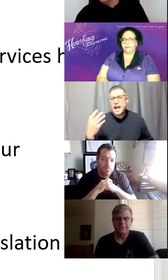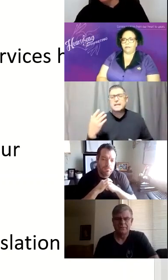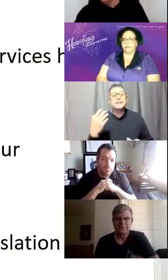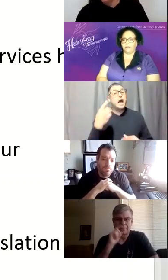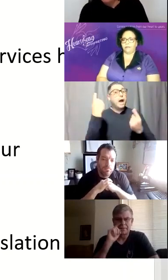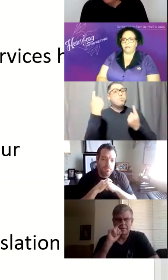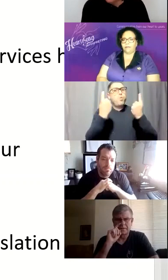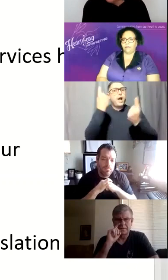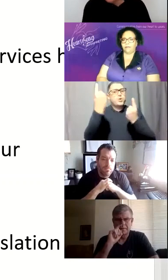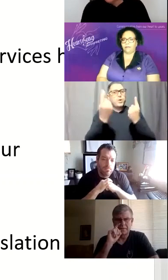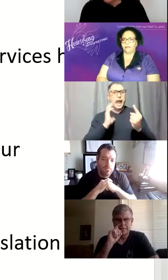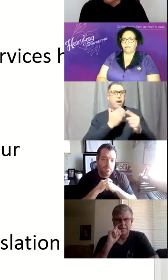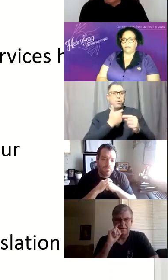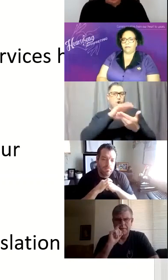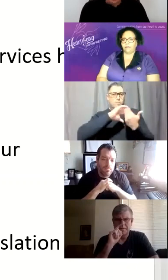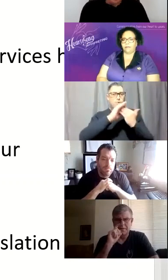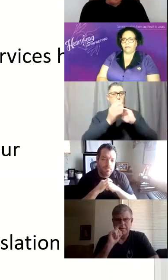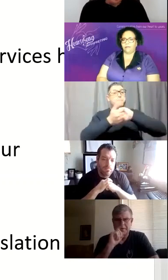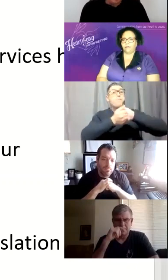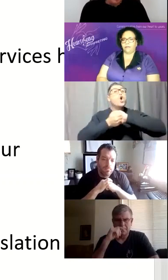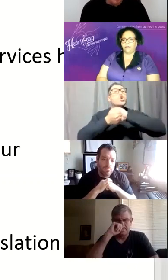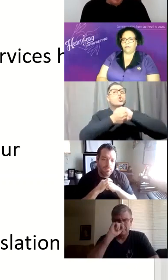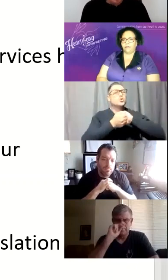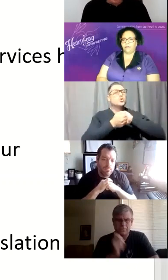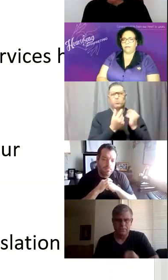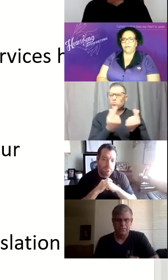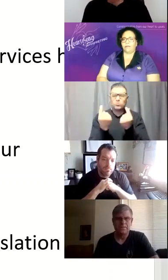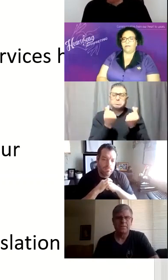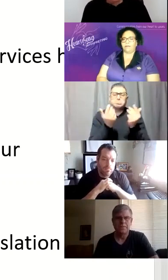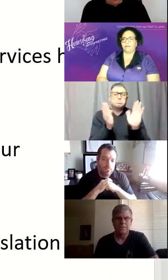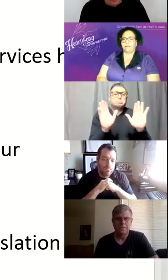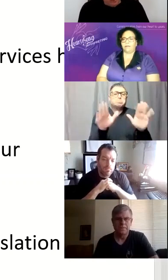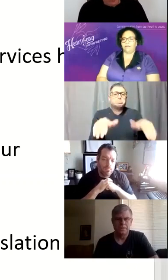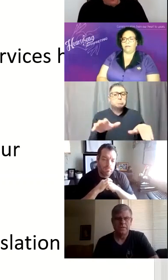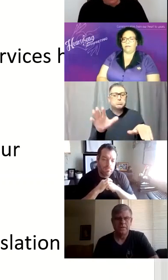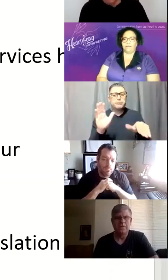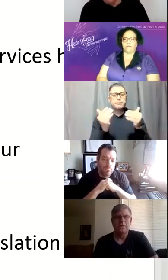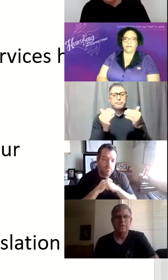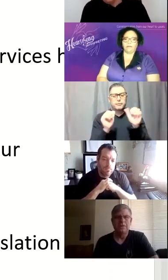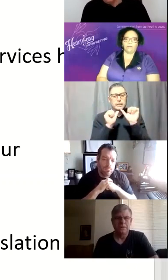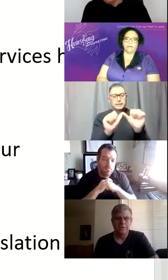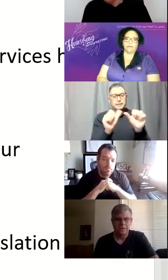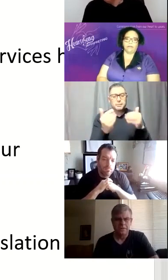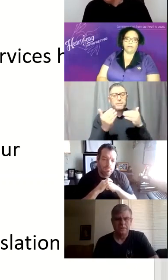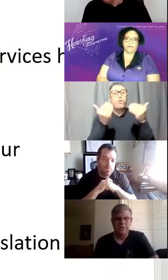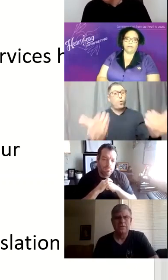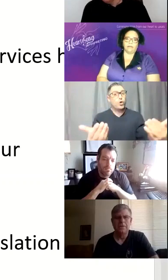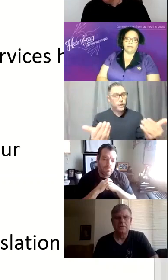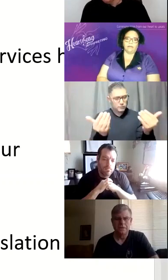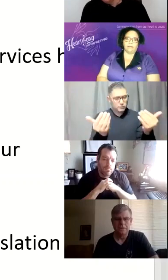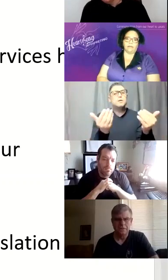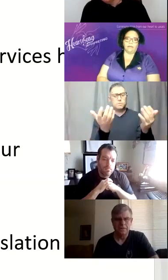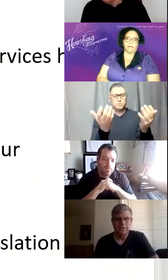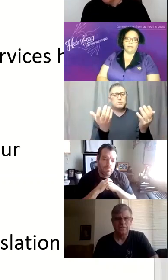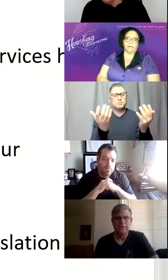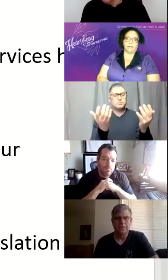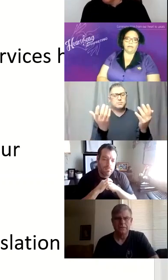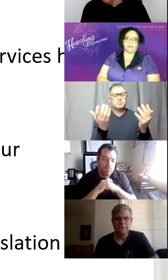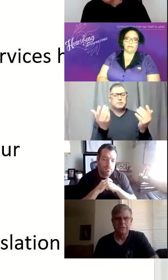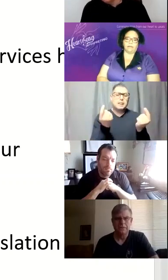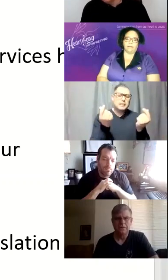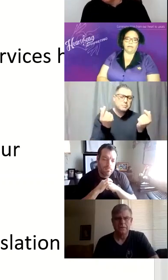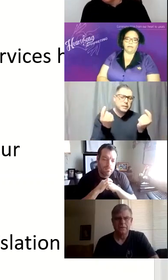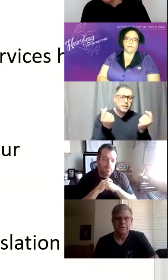what our community partners are doing. I'm going to move forward a little bit. I do want to kind of leave it out there a little bit,